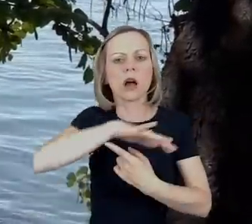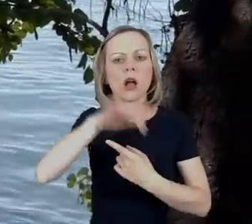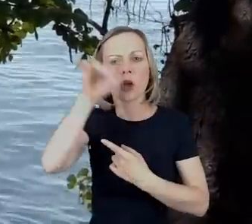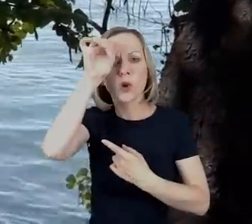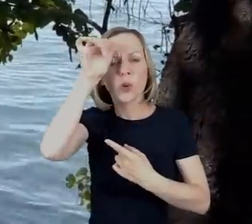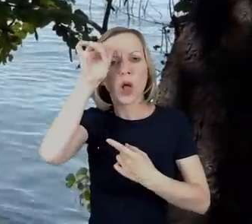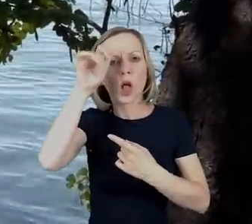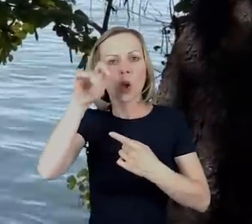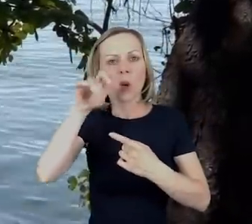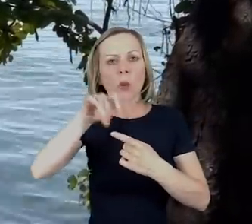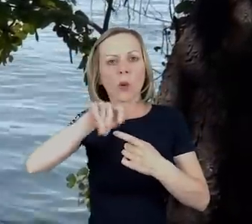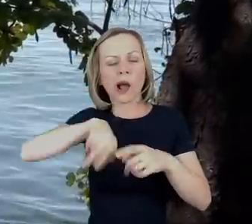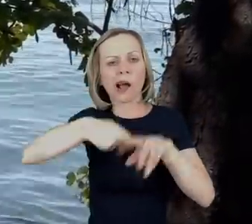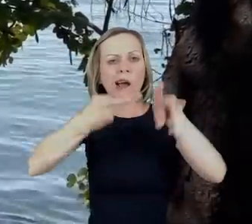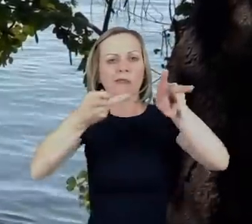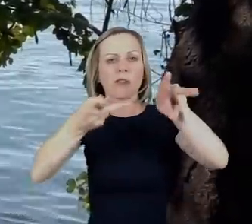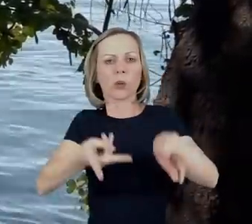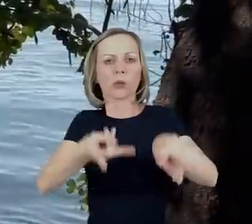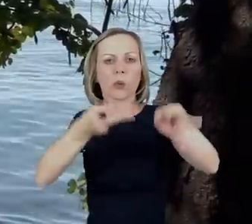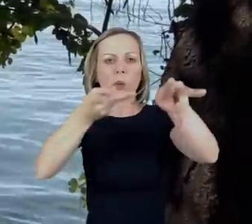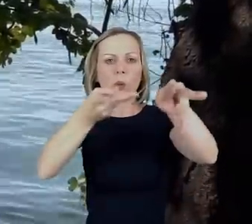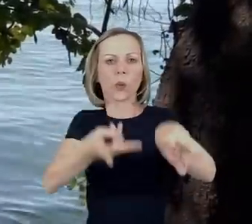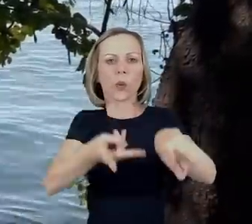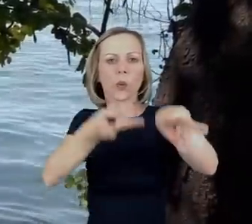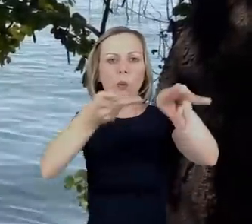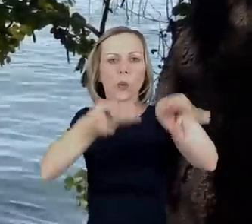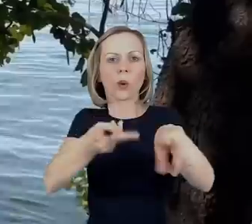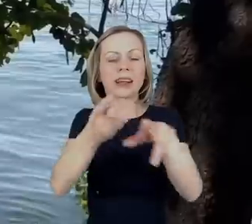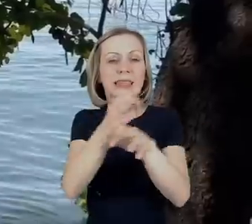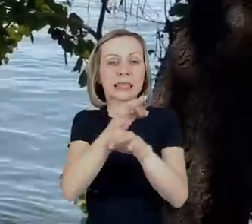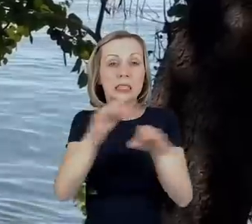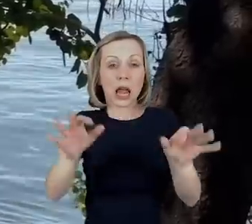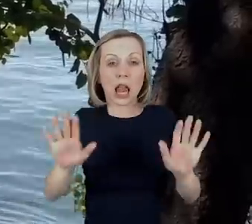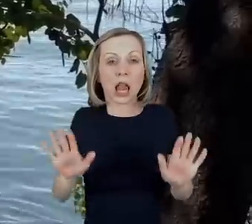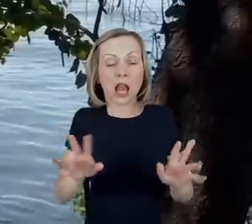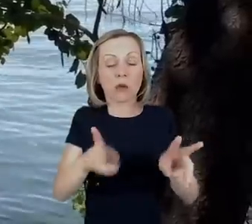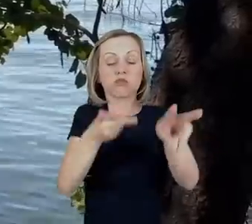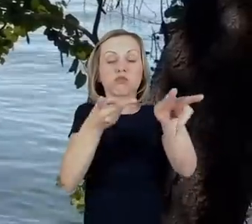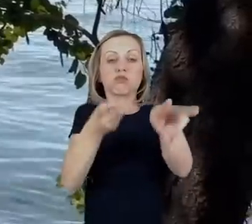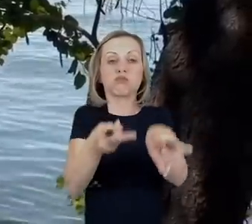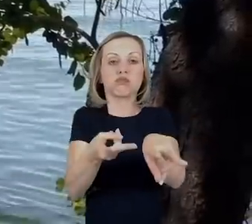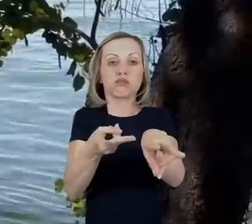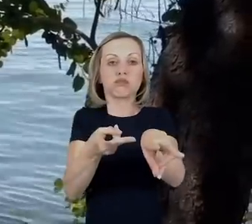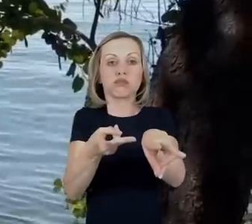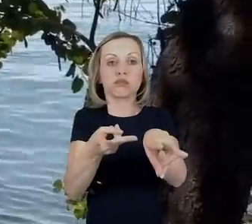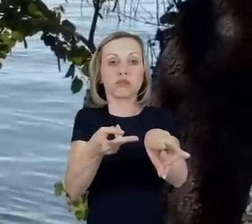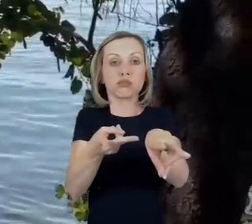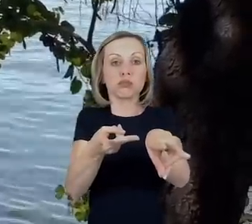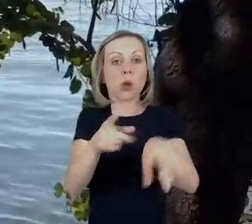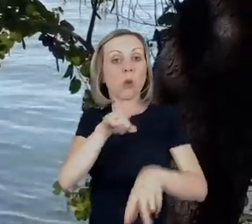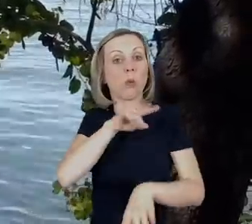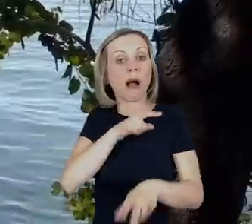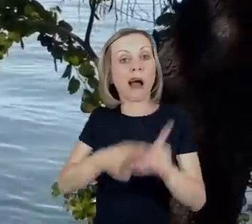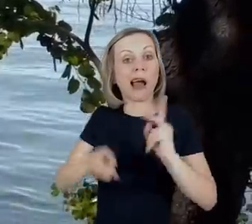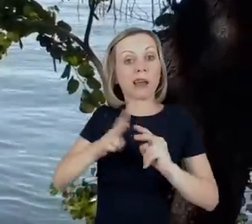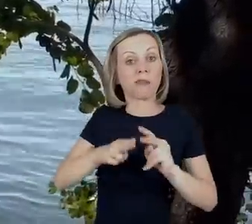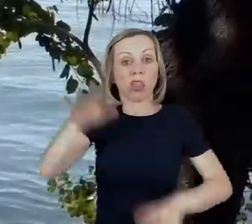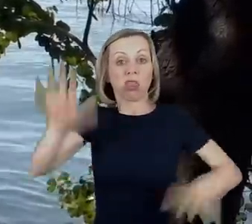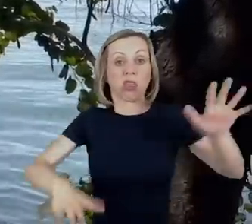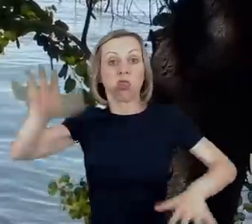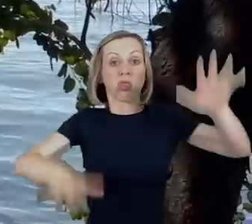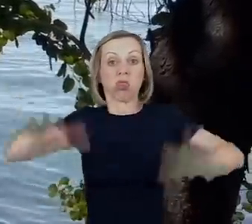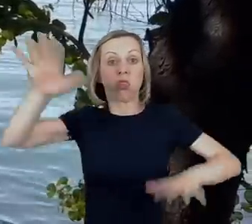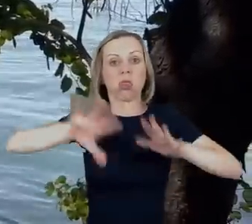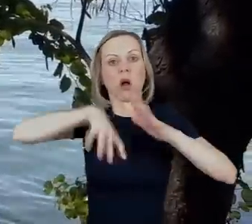You know, when you float, you have to float very still. If you thrash around or